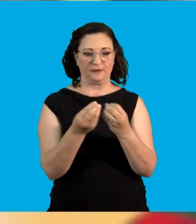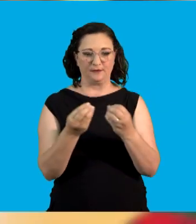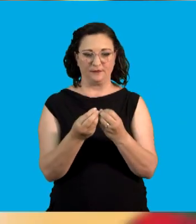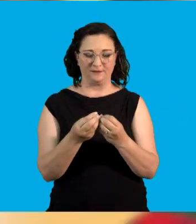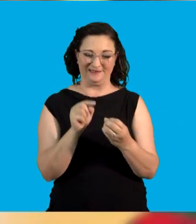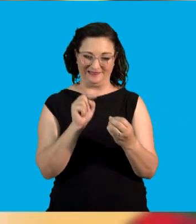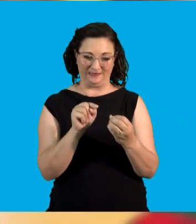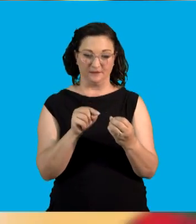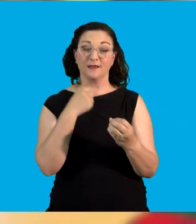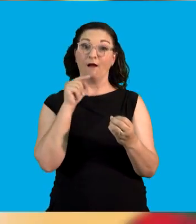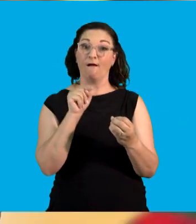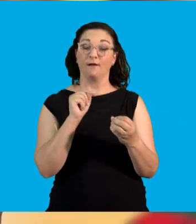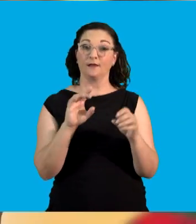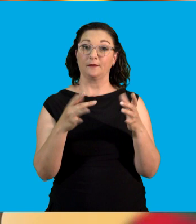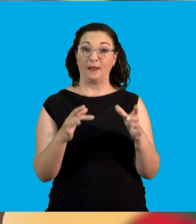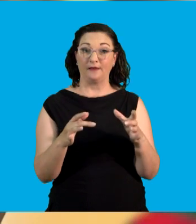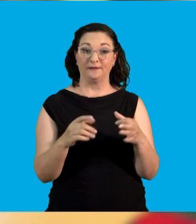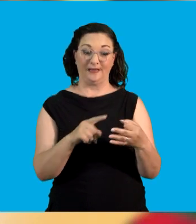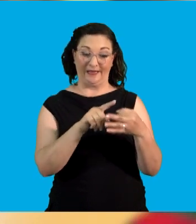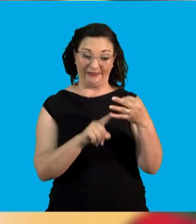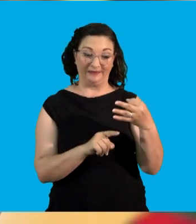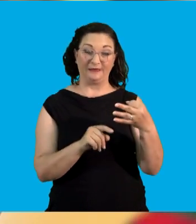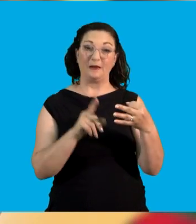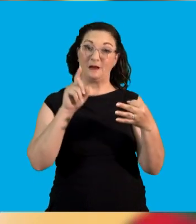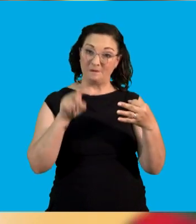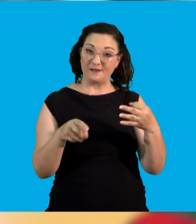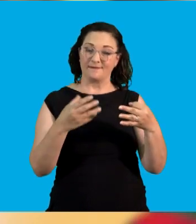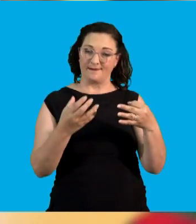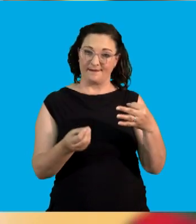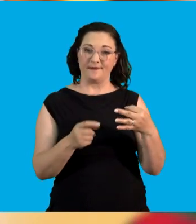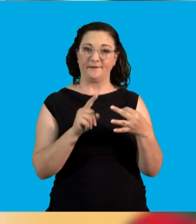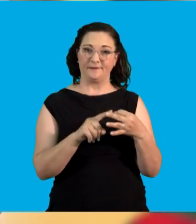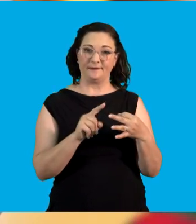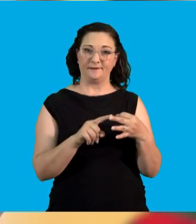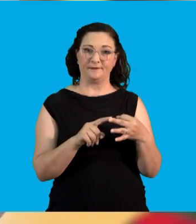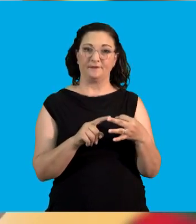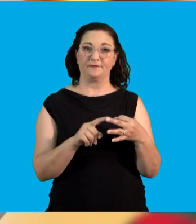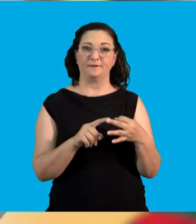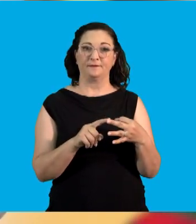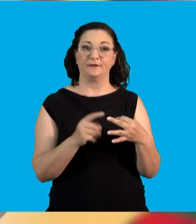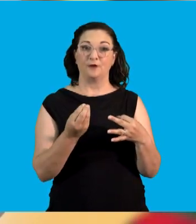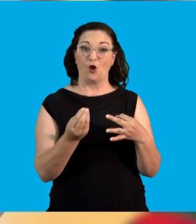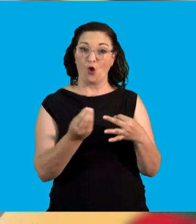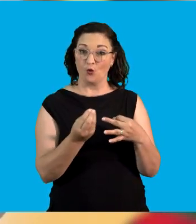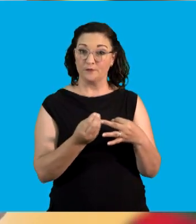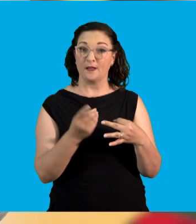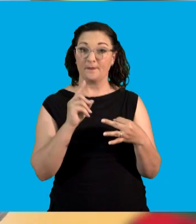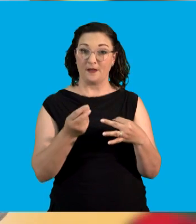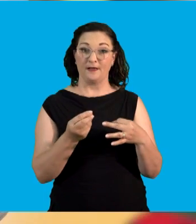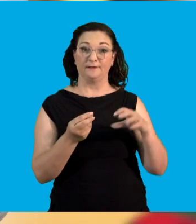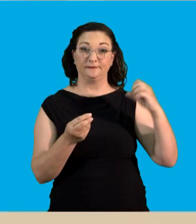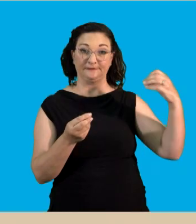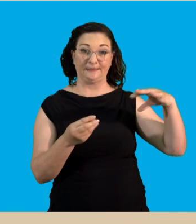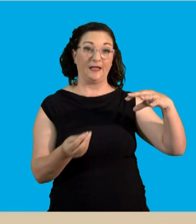an object to be classified as a planet, these are the three components that we look at. One, the object must be able